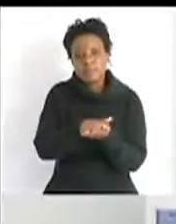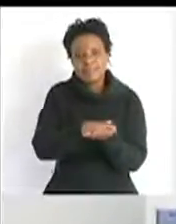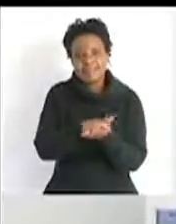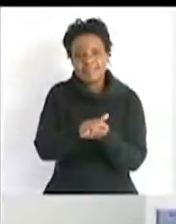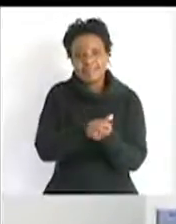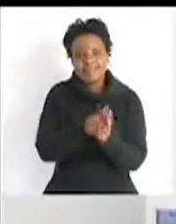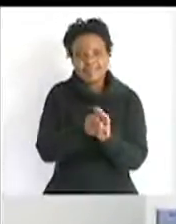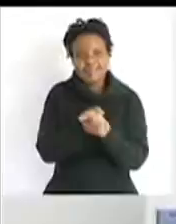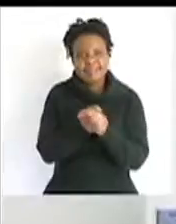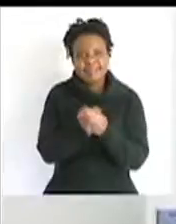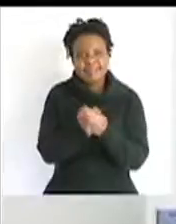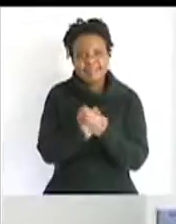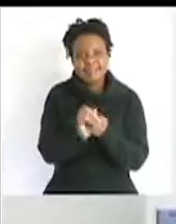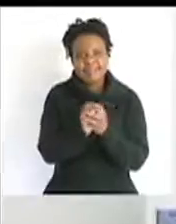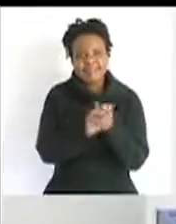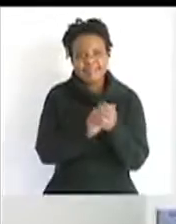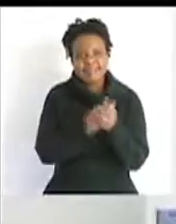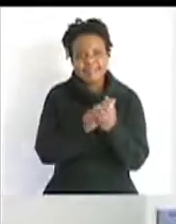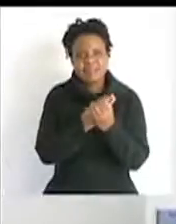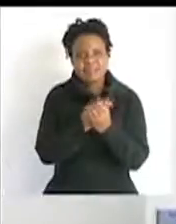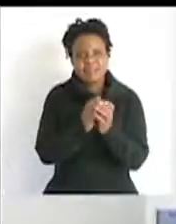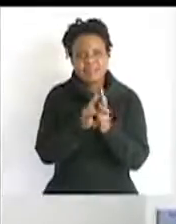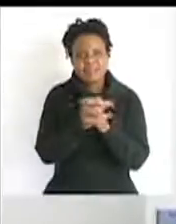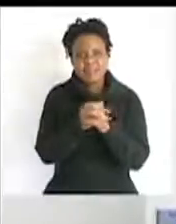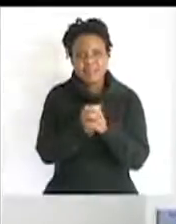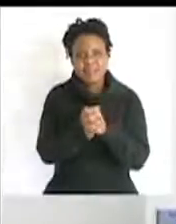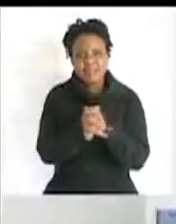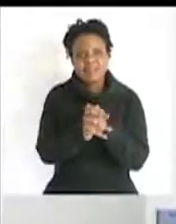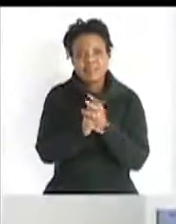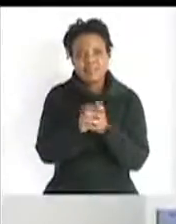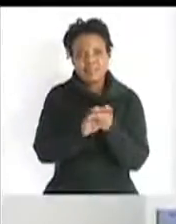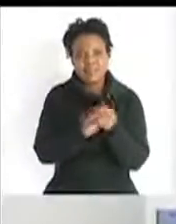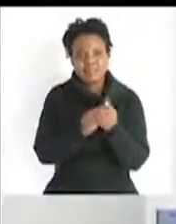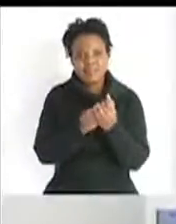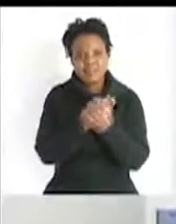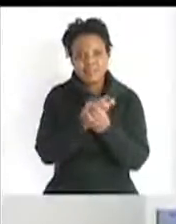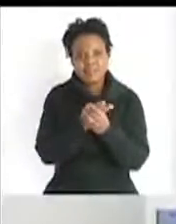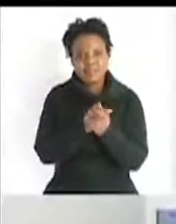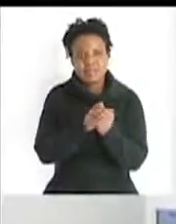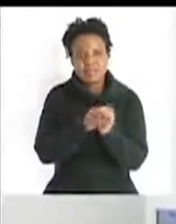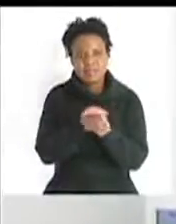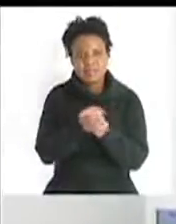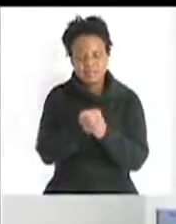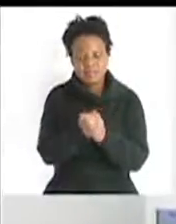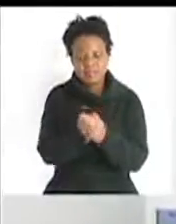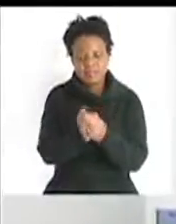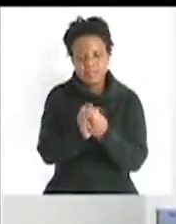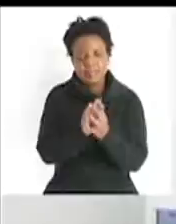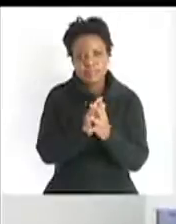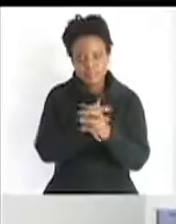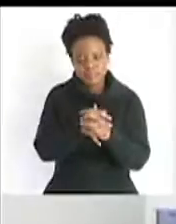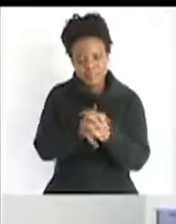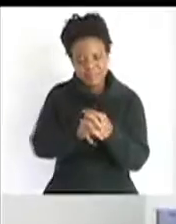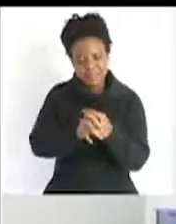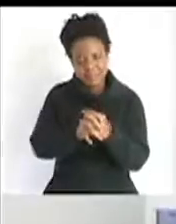rub in and out between your fingers, Chanel.